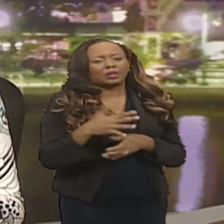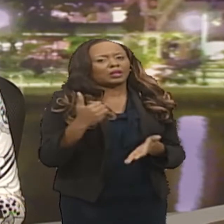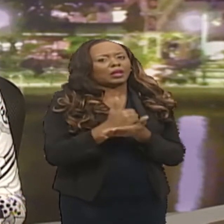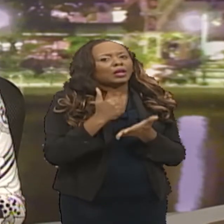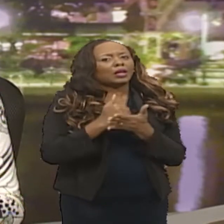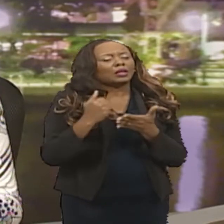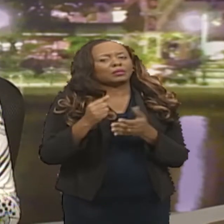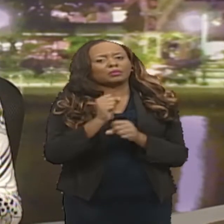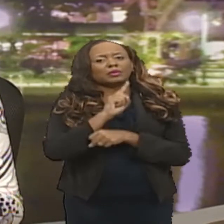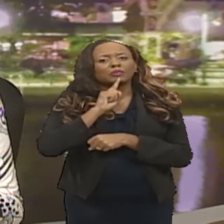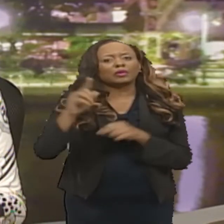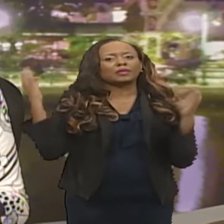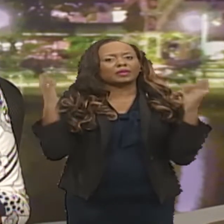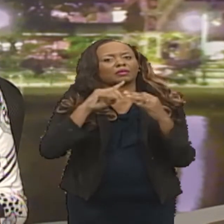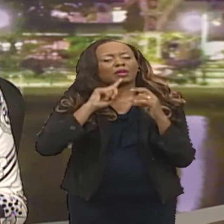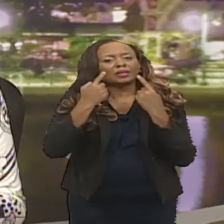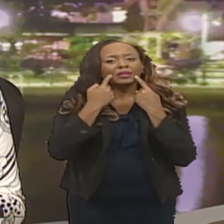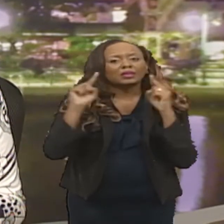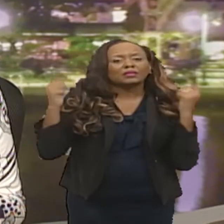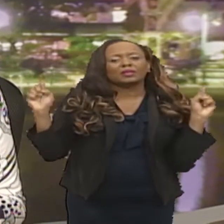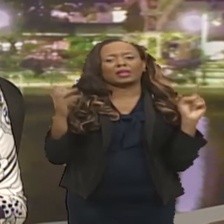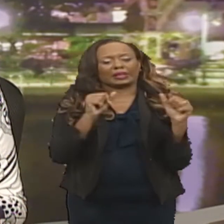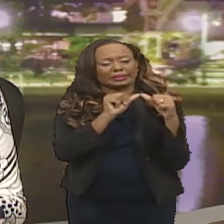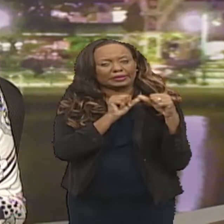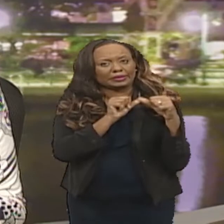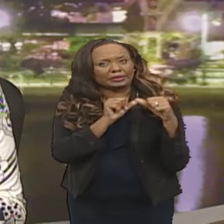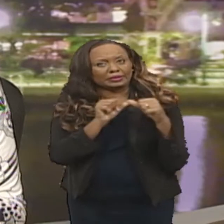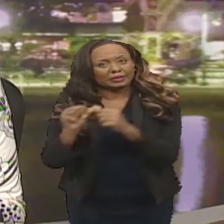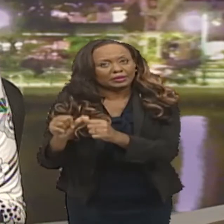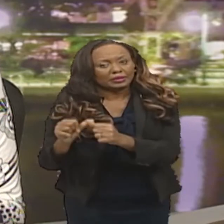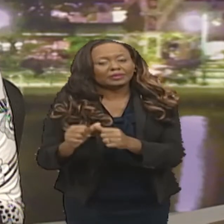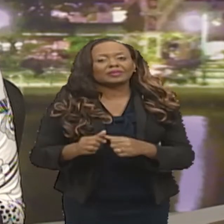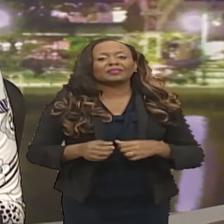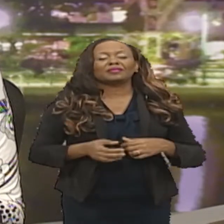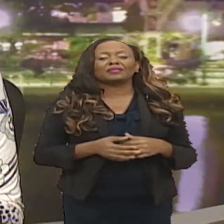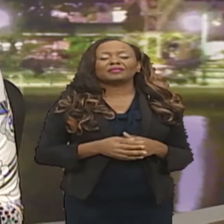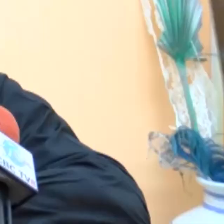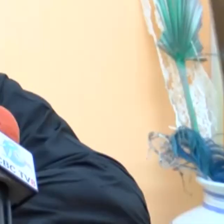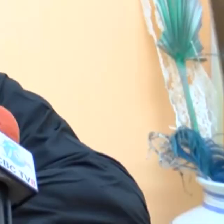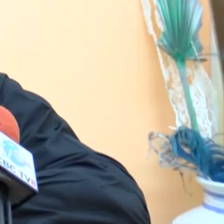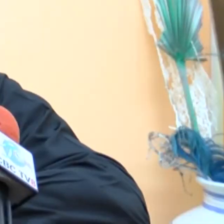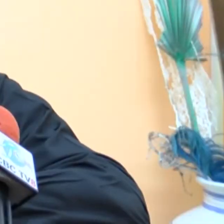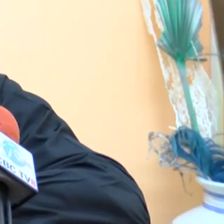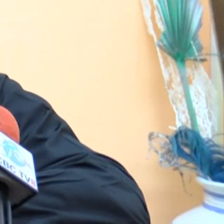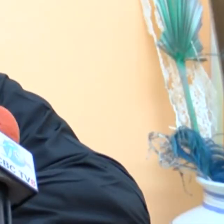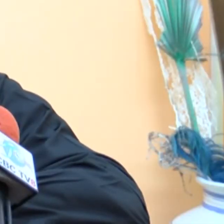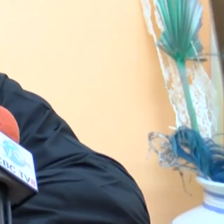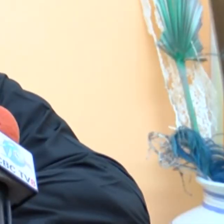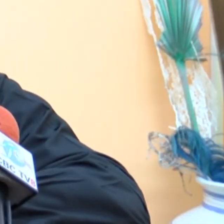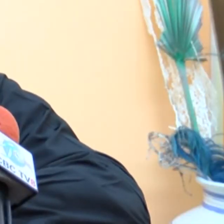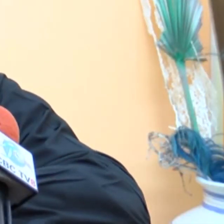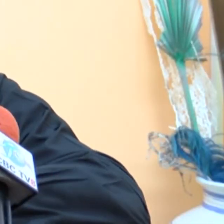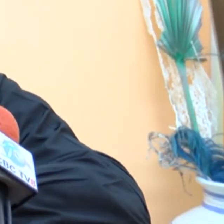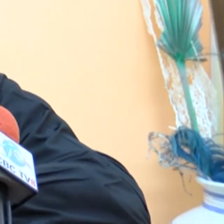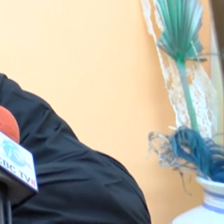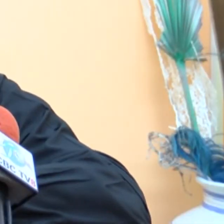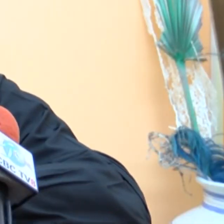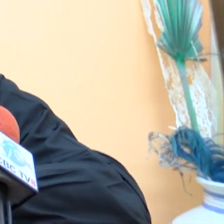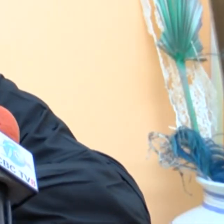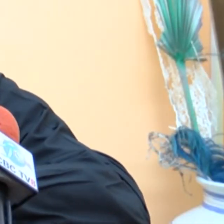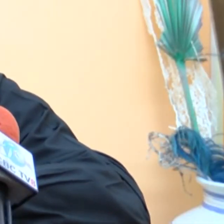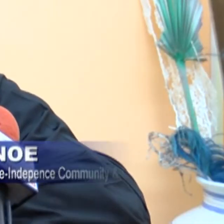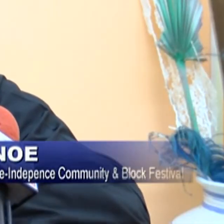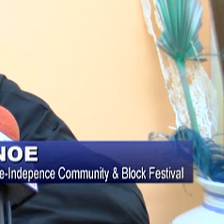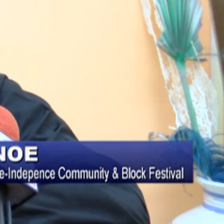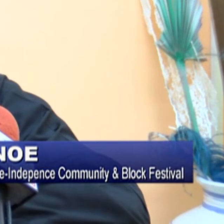make the festival a success, as well as to give it longevity. As a festival with a difference. A lot of festivals, is just fine getting